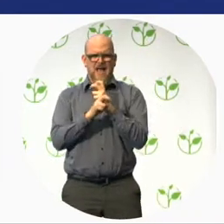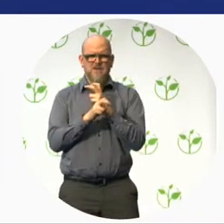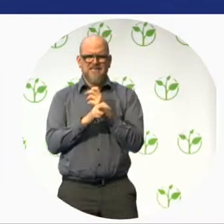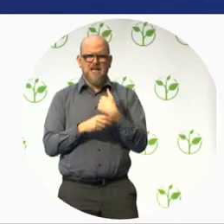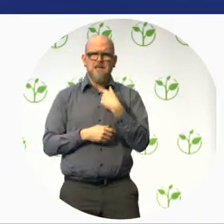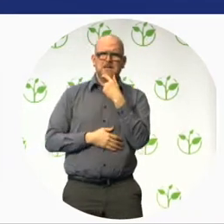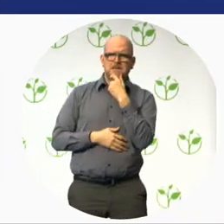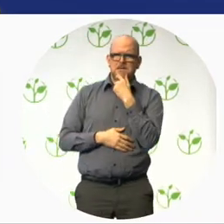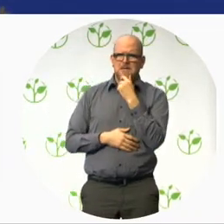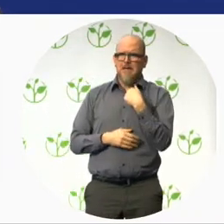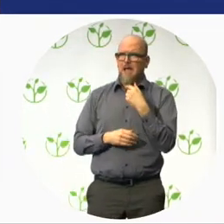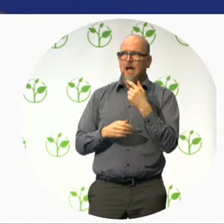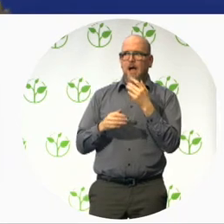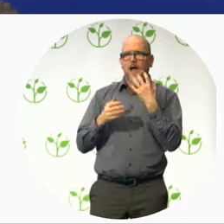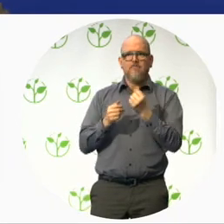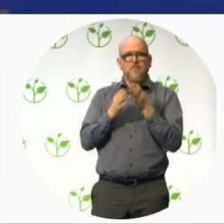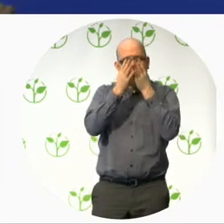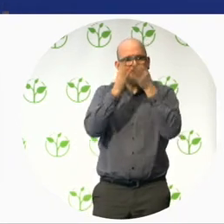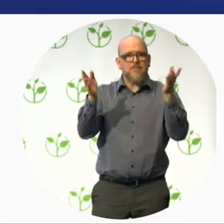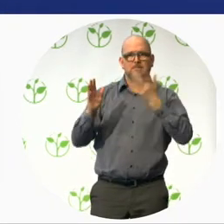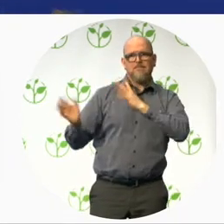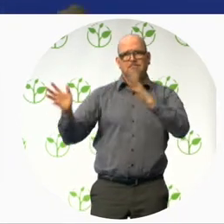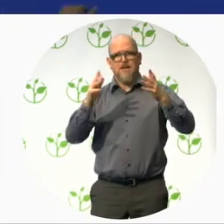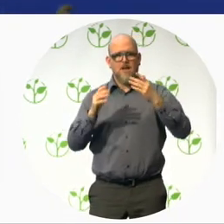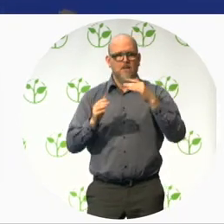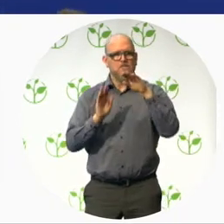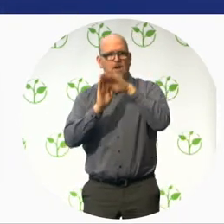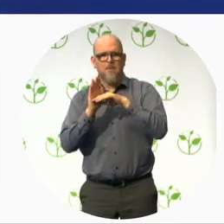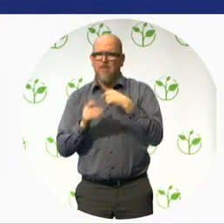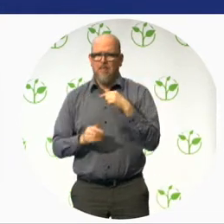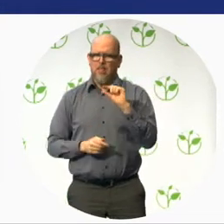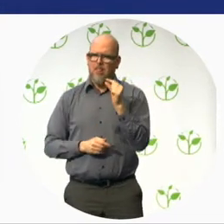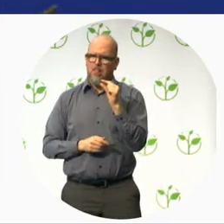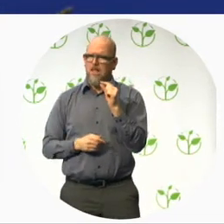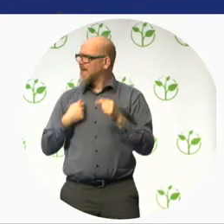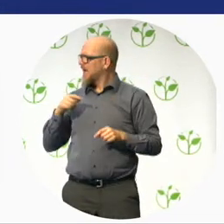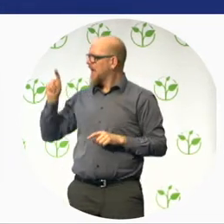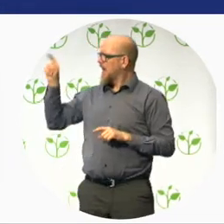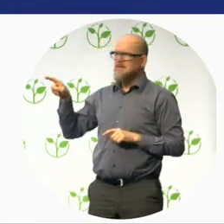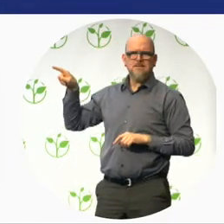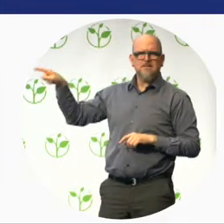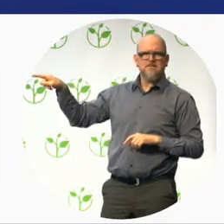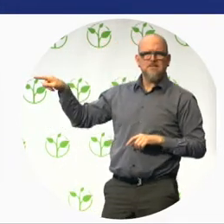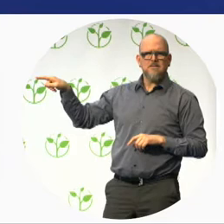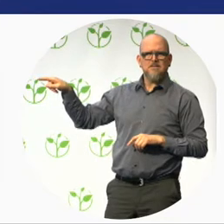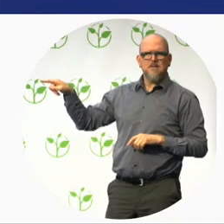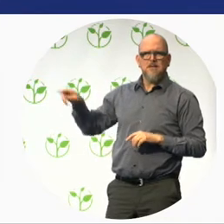directed towards Lorenzo, Jonat, and Melissa. When are your applications and your products coming to Austria?